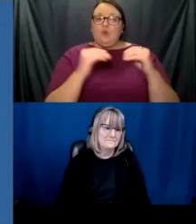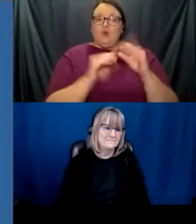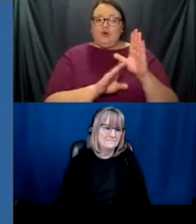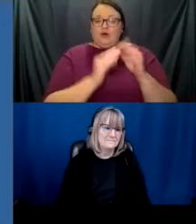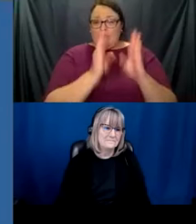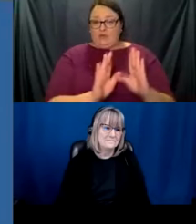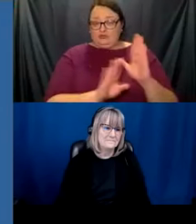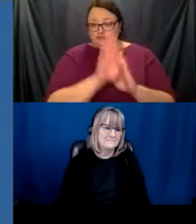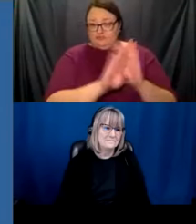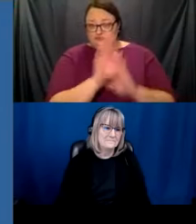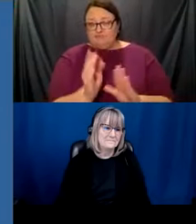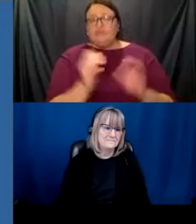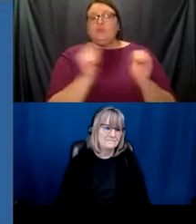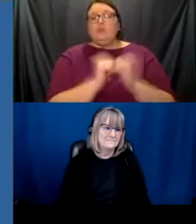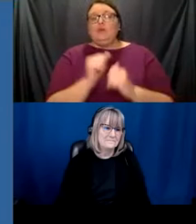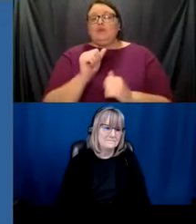our nonprofit partners.